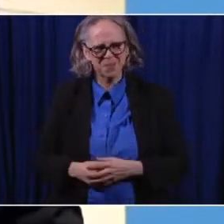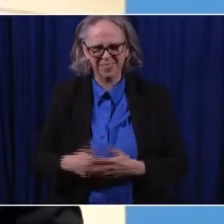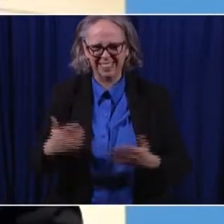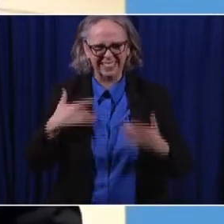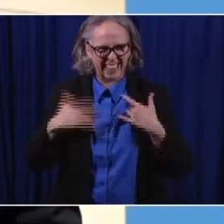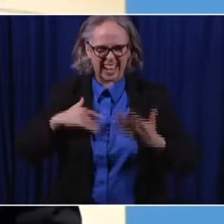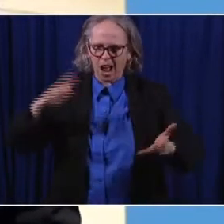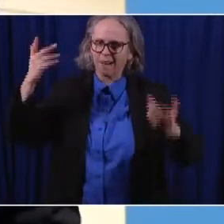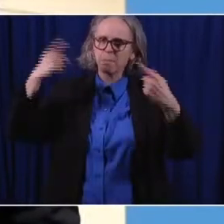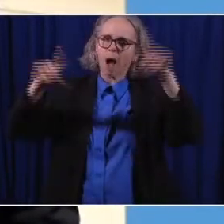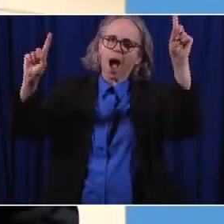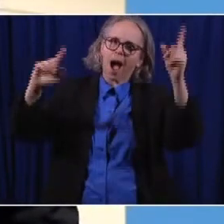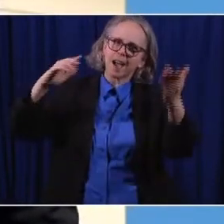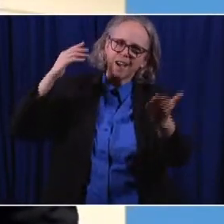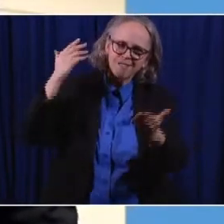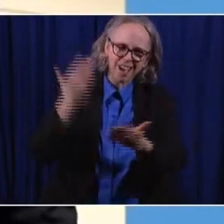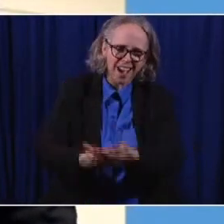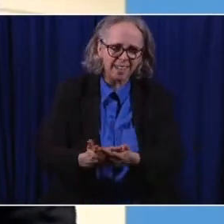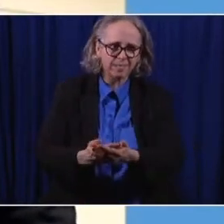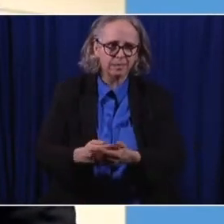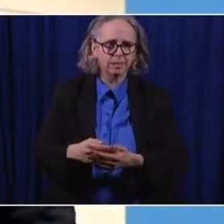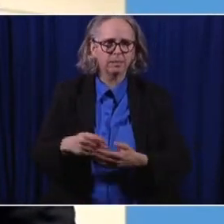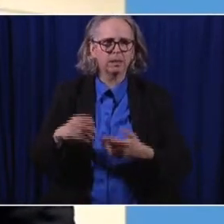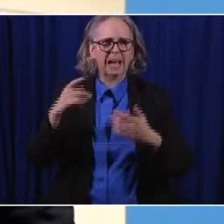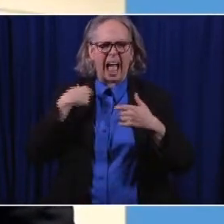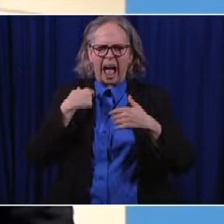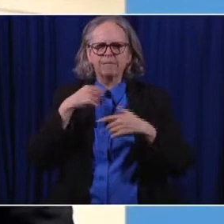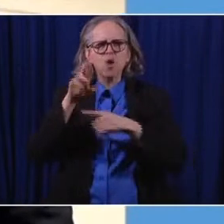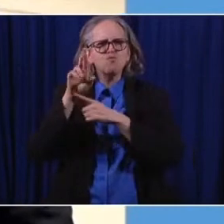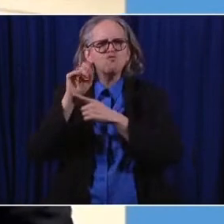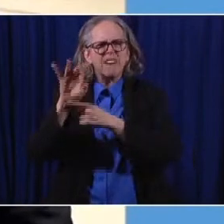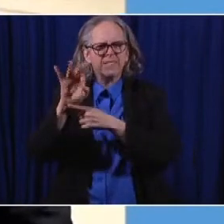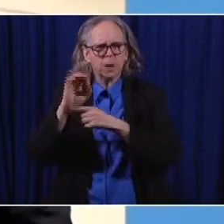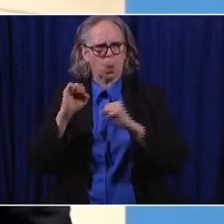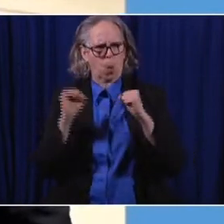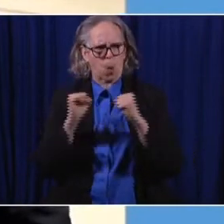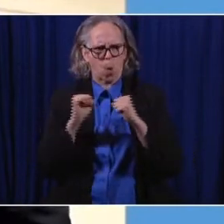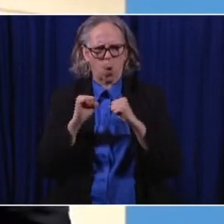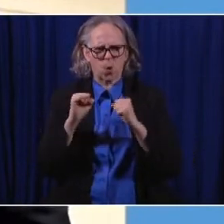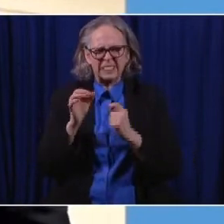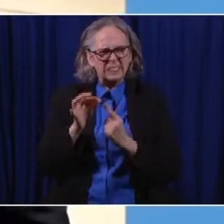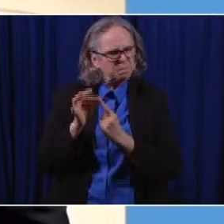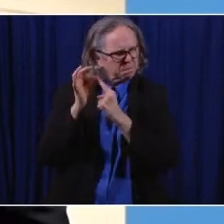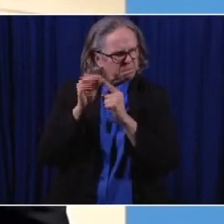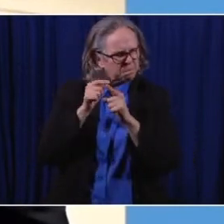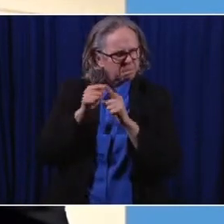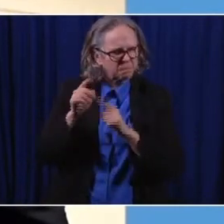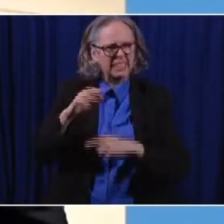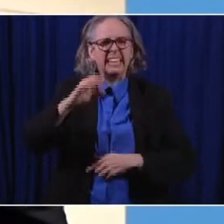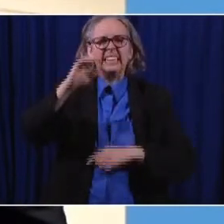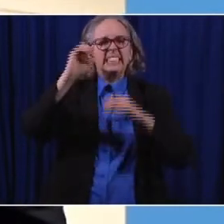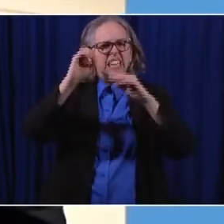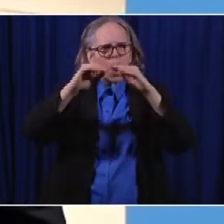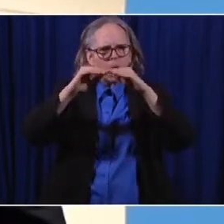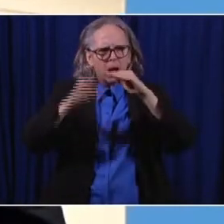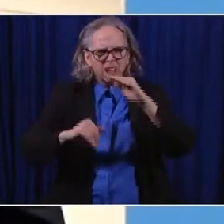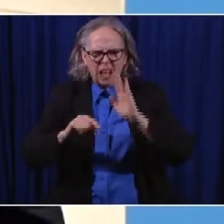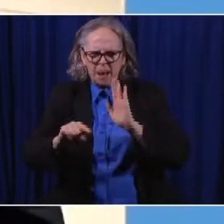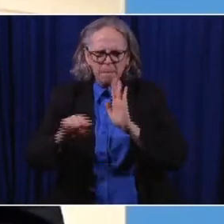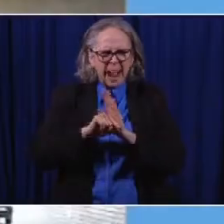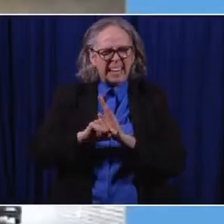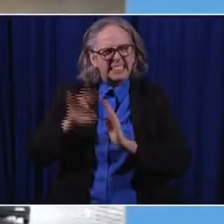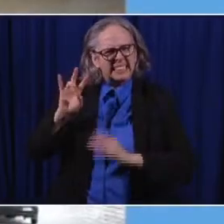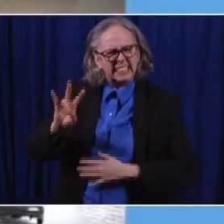You saw the refrigeration unit. Refrigeration is an understatement. 75 degrees below 0 Celsius is what that gets